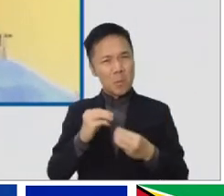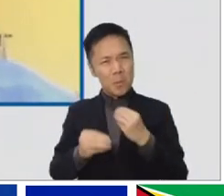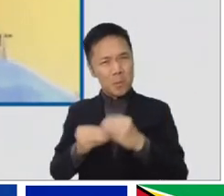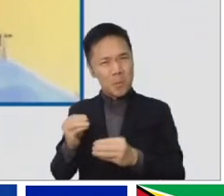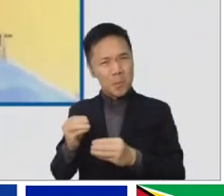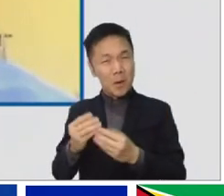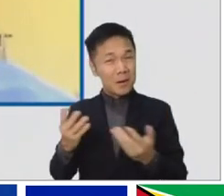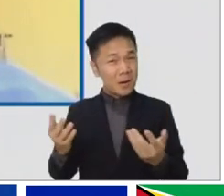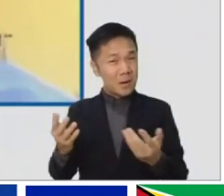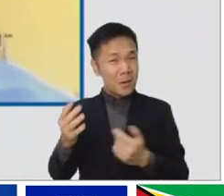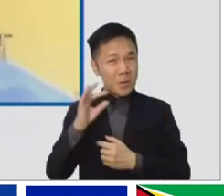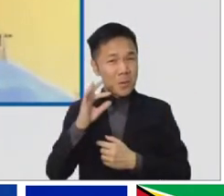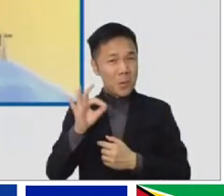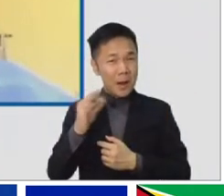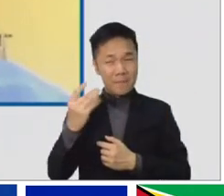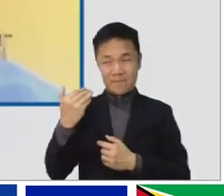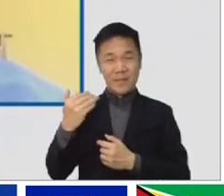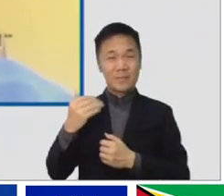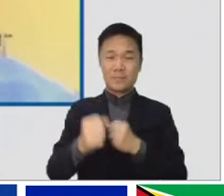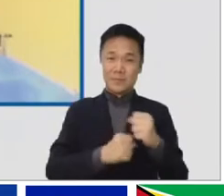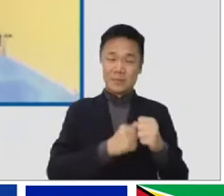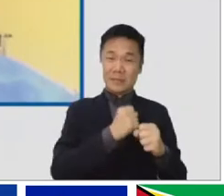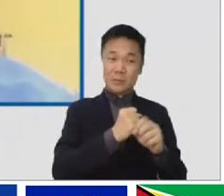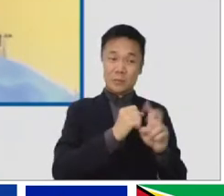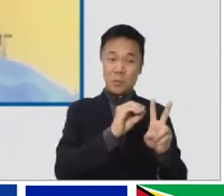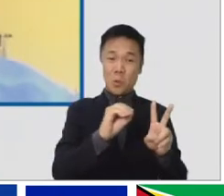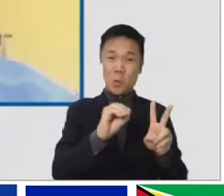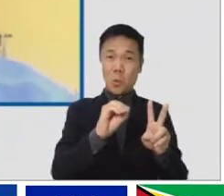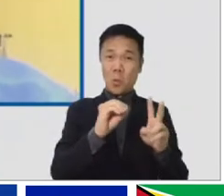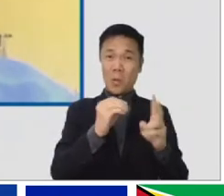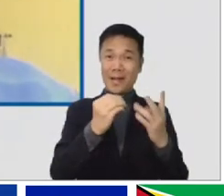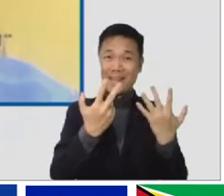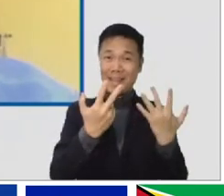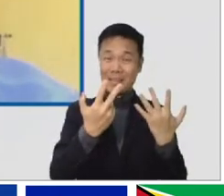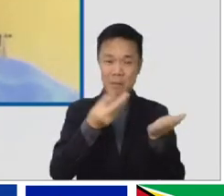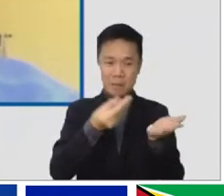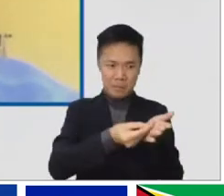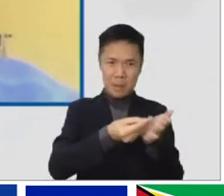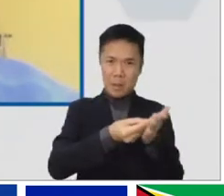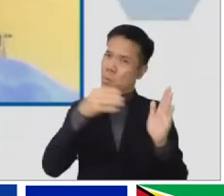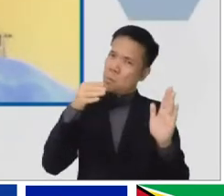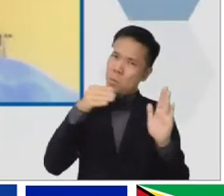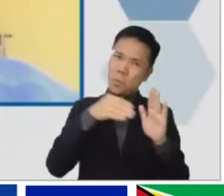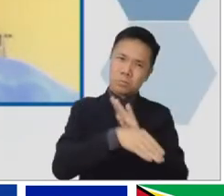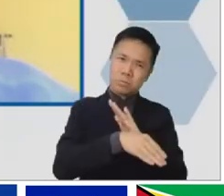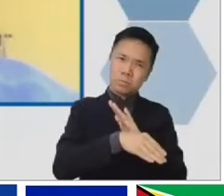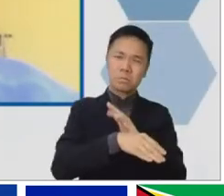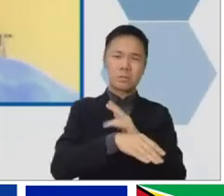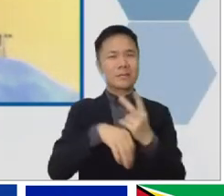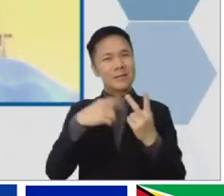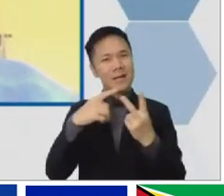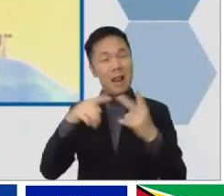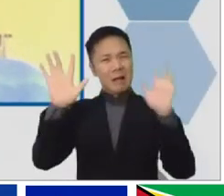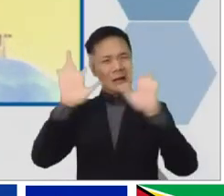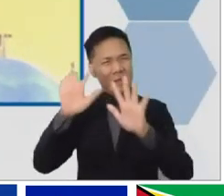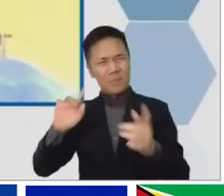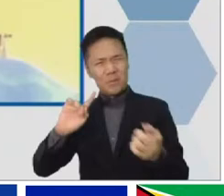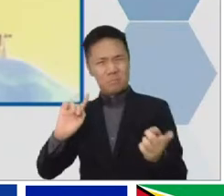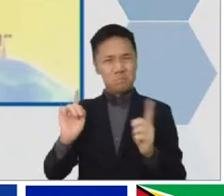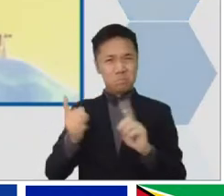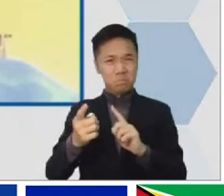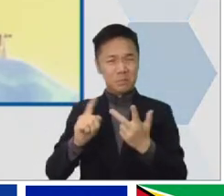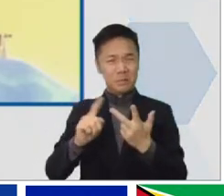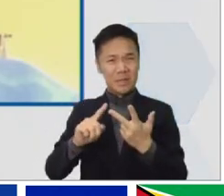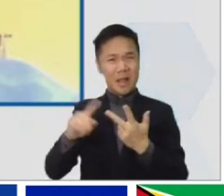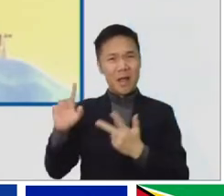of 2008, and has been added to by such things as climate change, the Fukushima disaster,